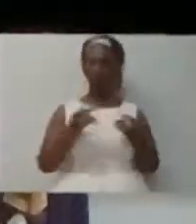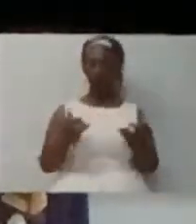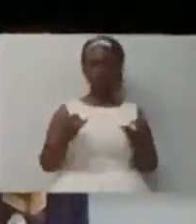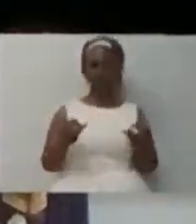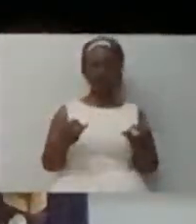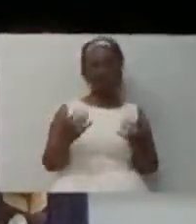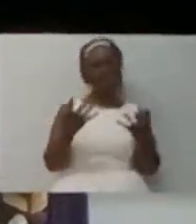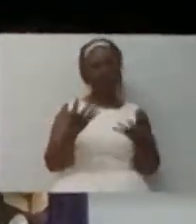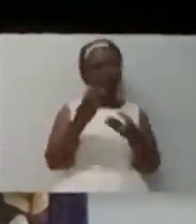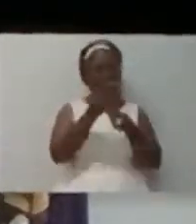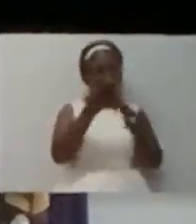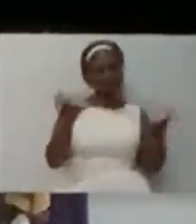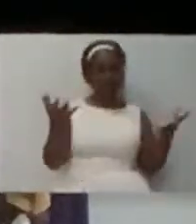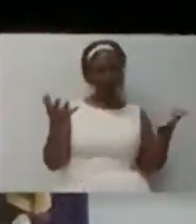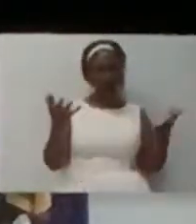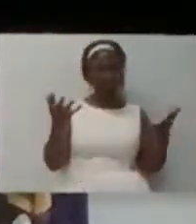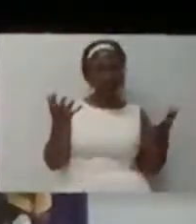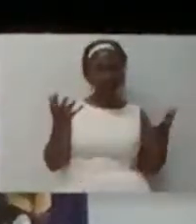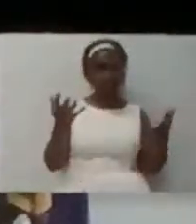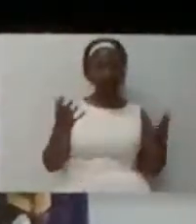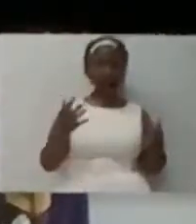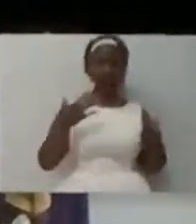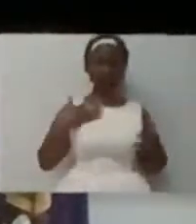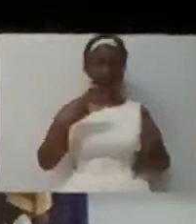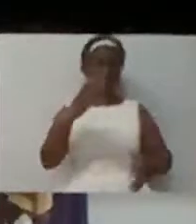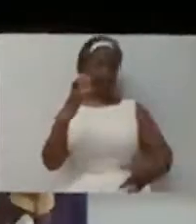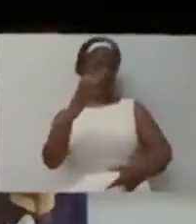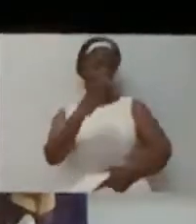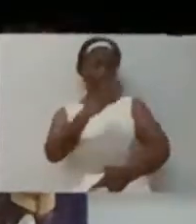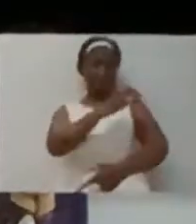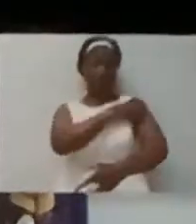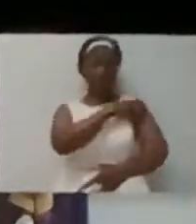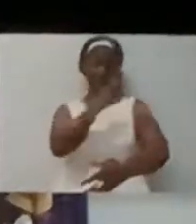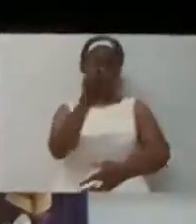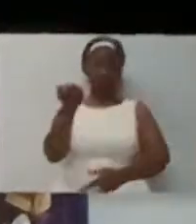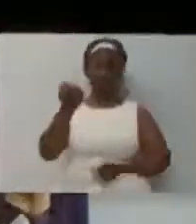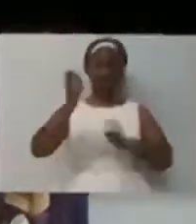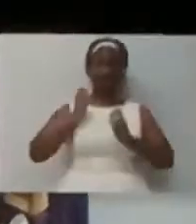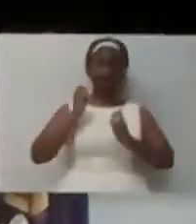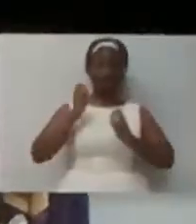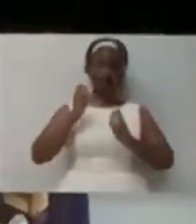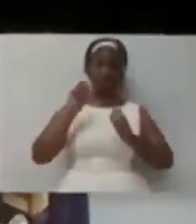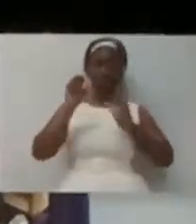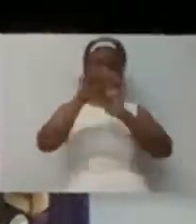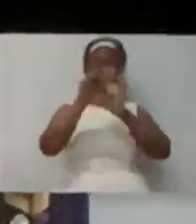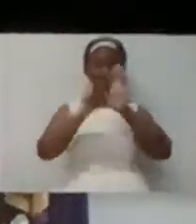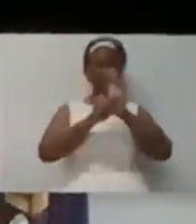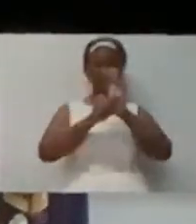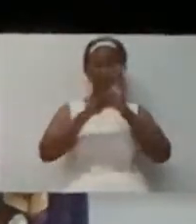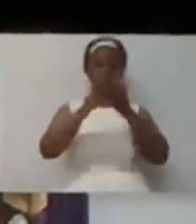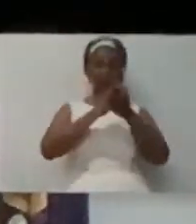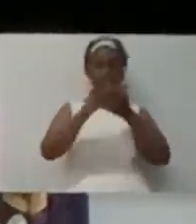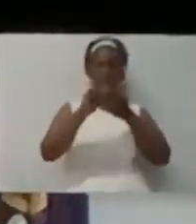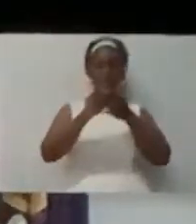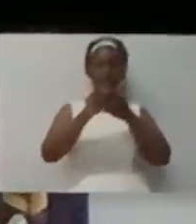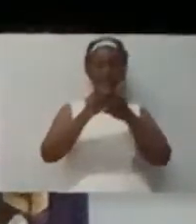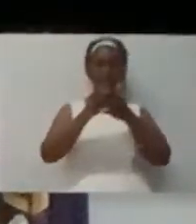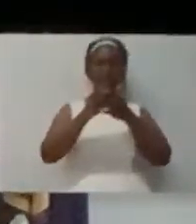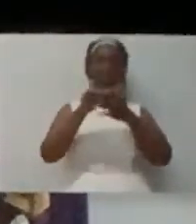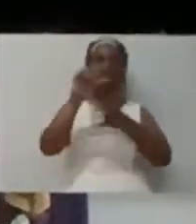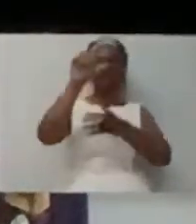But for now, I want to say to all of you, by the power vested in me by the state of New York and the South Glens Falls Board of